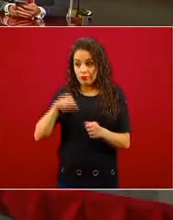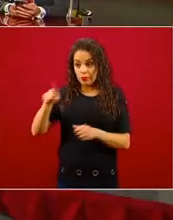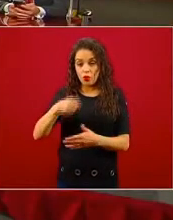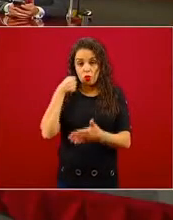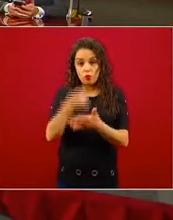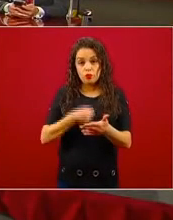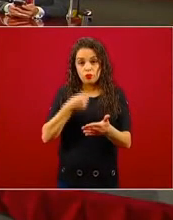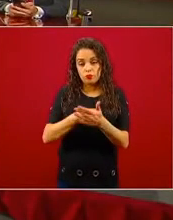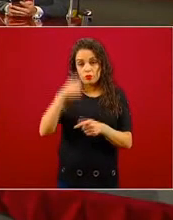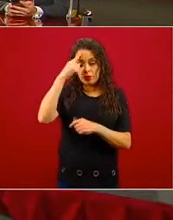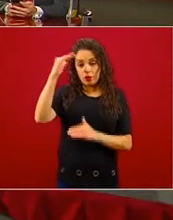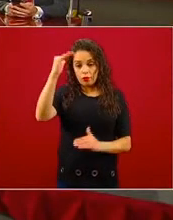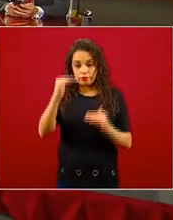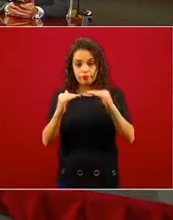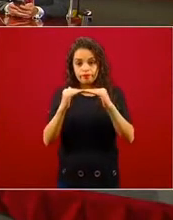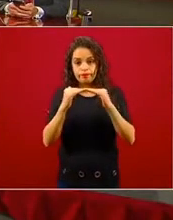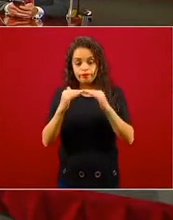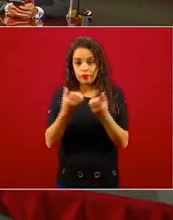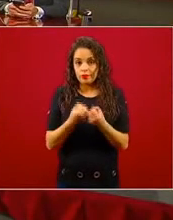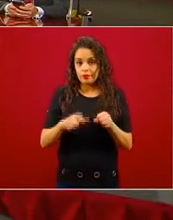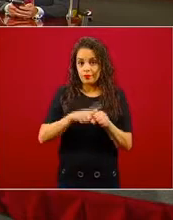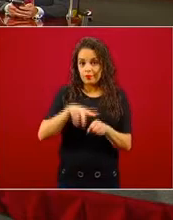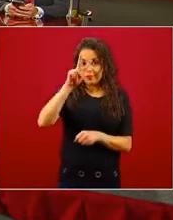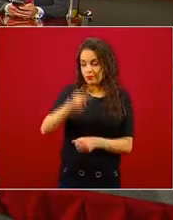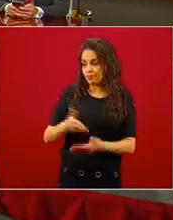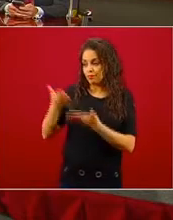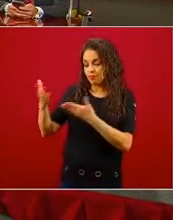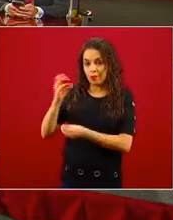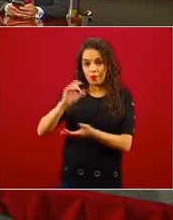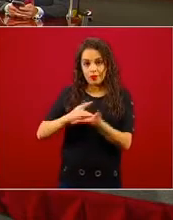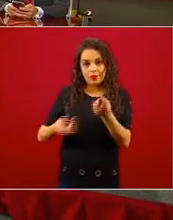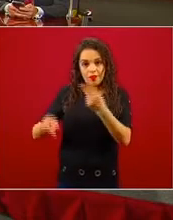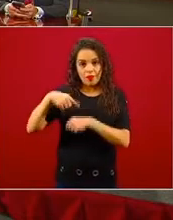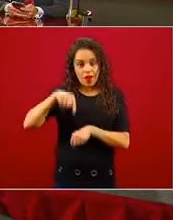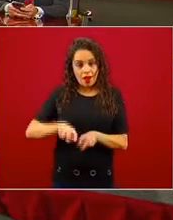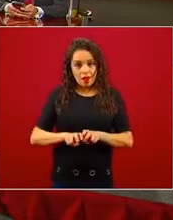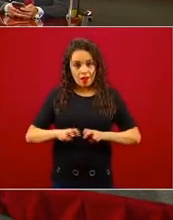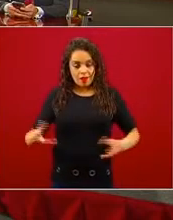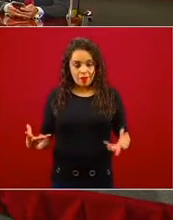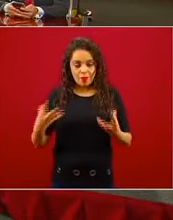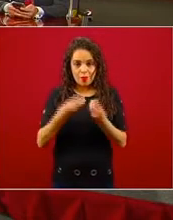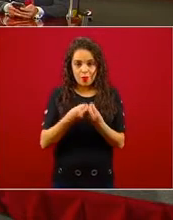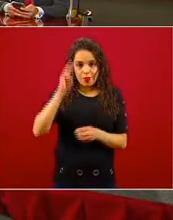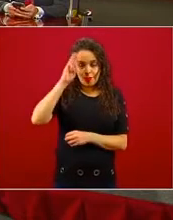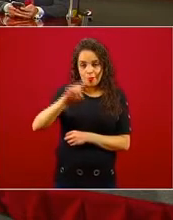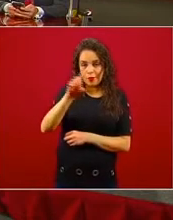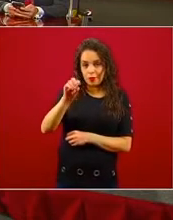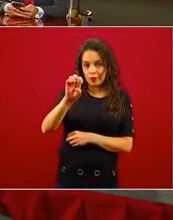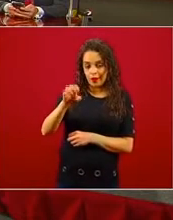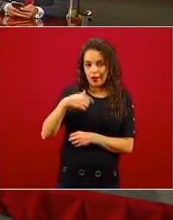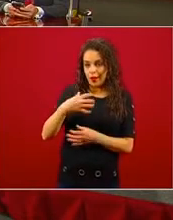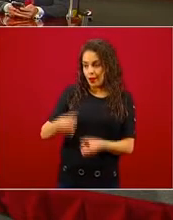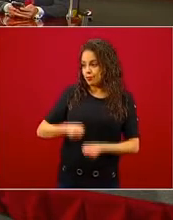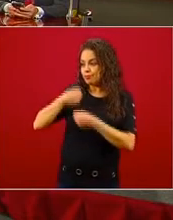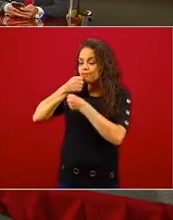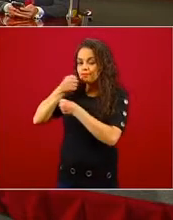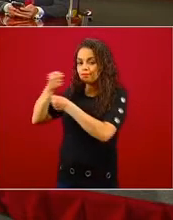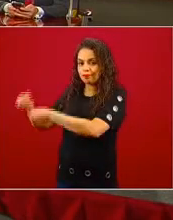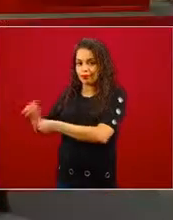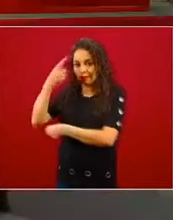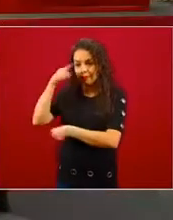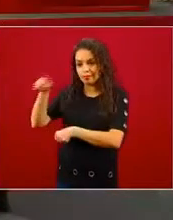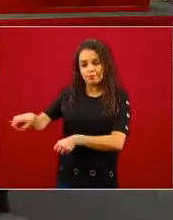you here for building social equality of domestic workers. Marcelina, thank you so much for being with